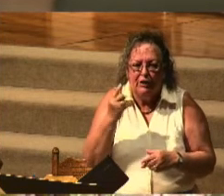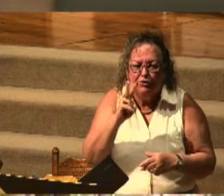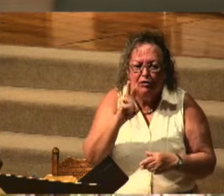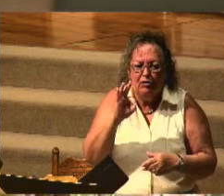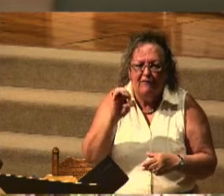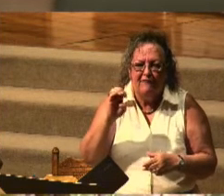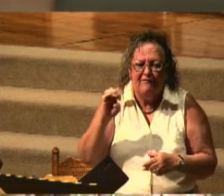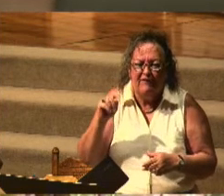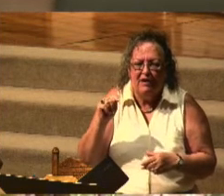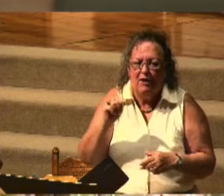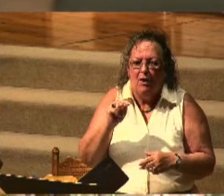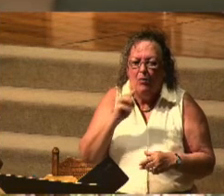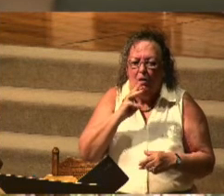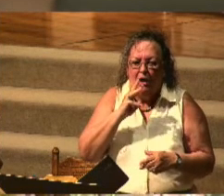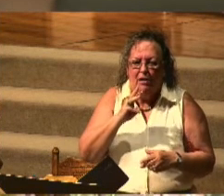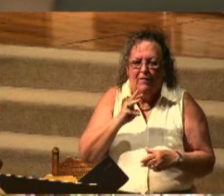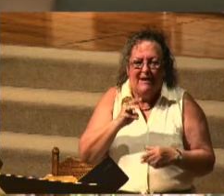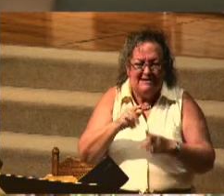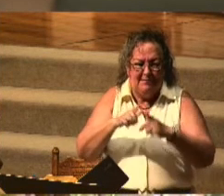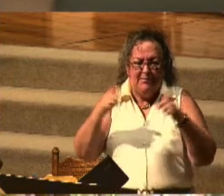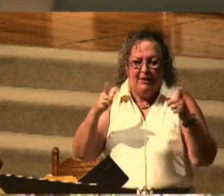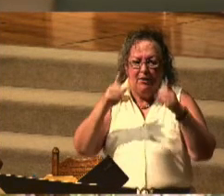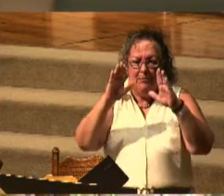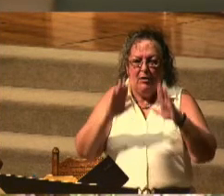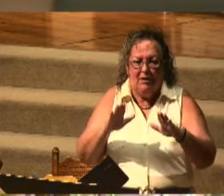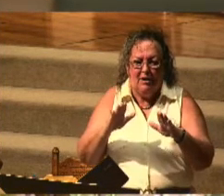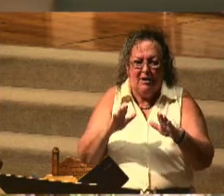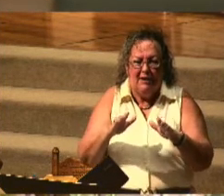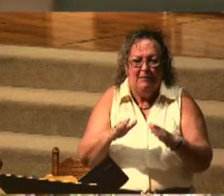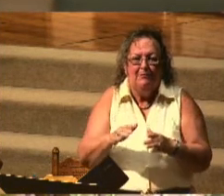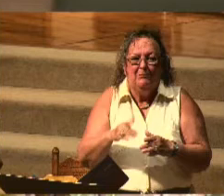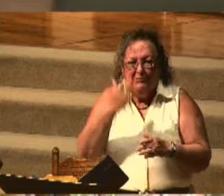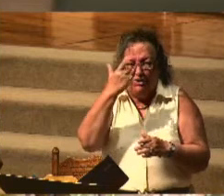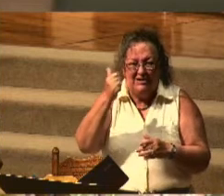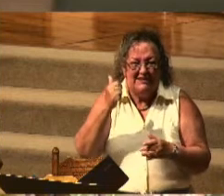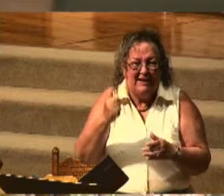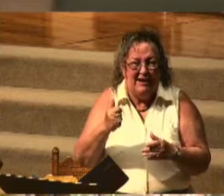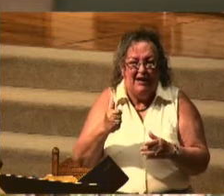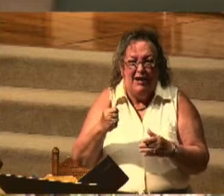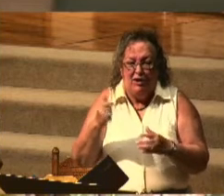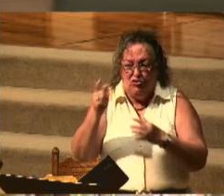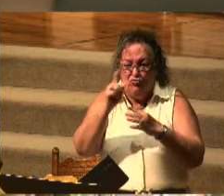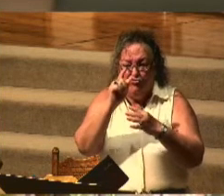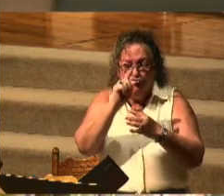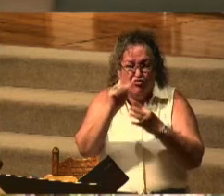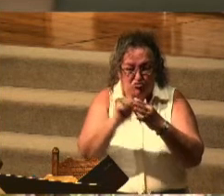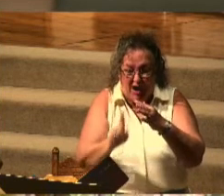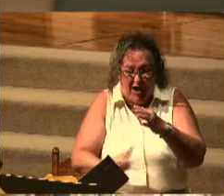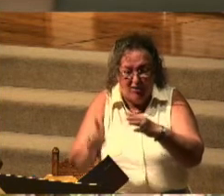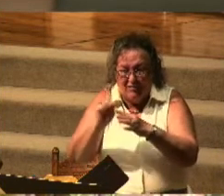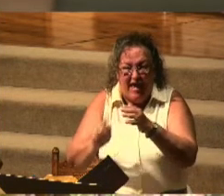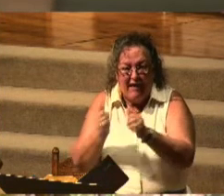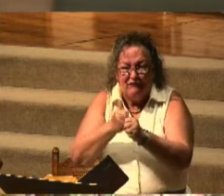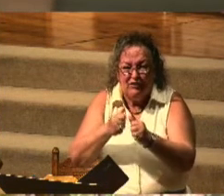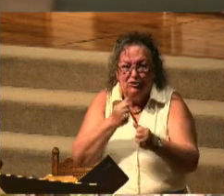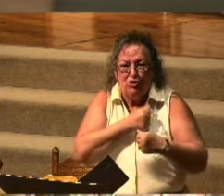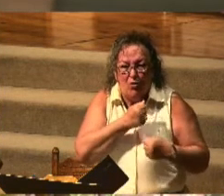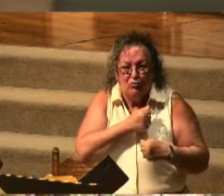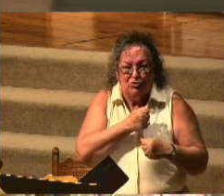bigger miracle than dry land, because he drowned every soldier they had in 2 feet of water.